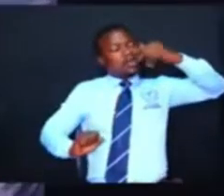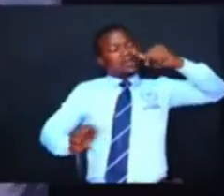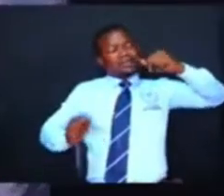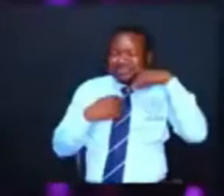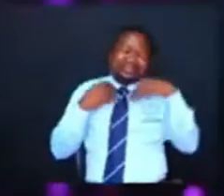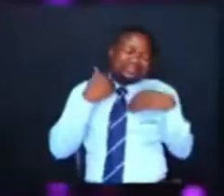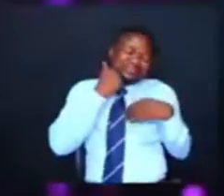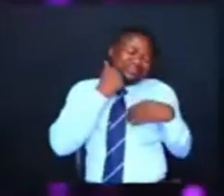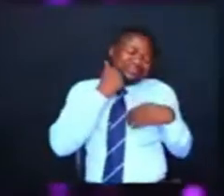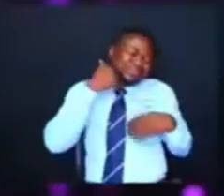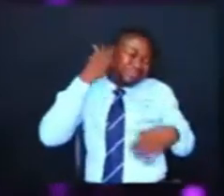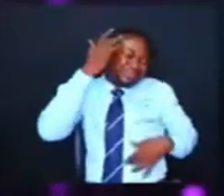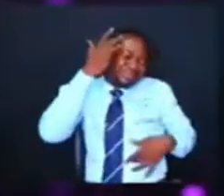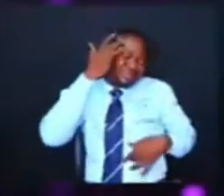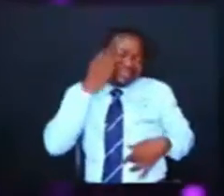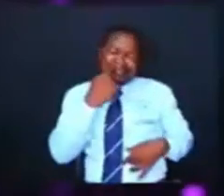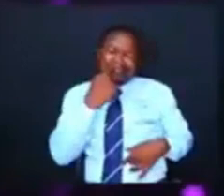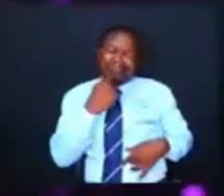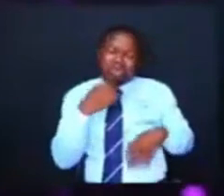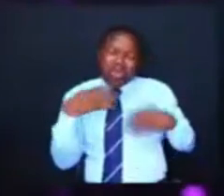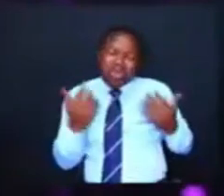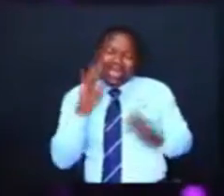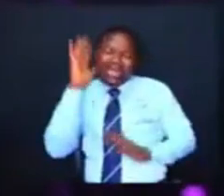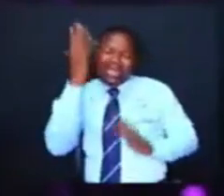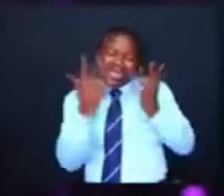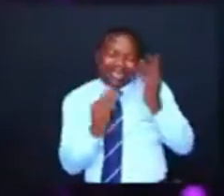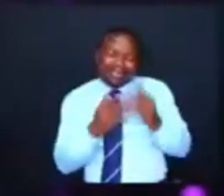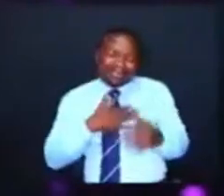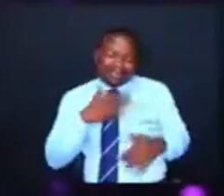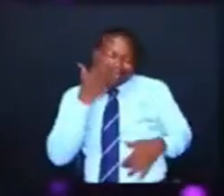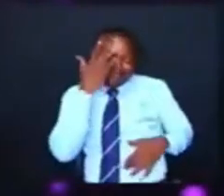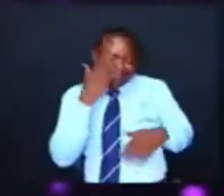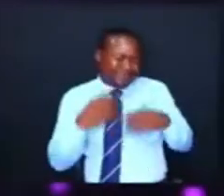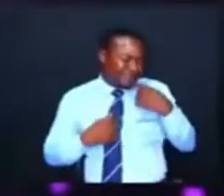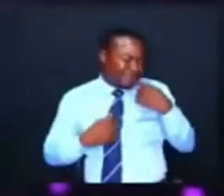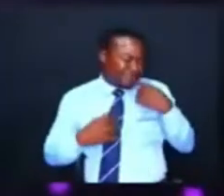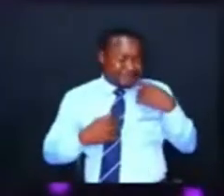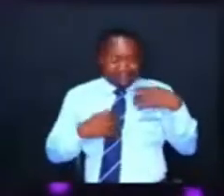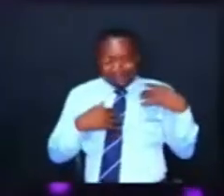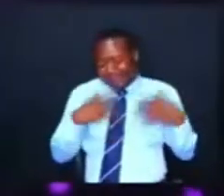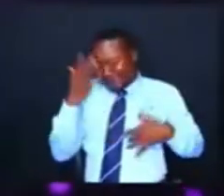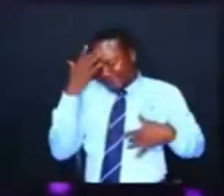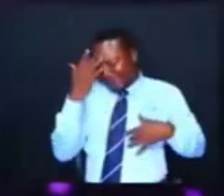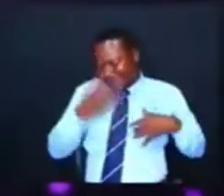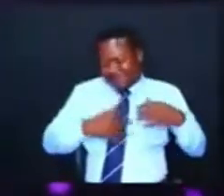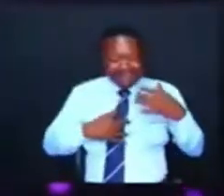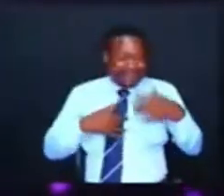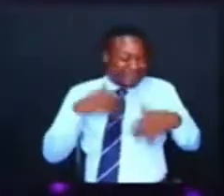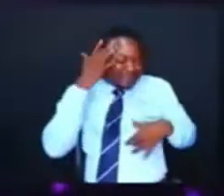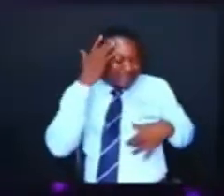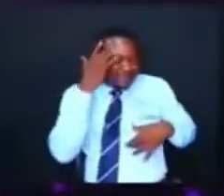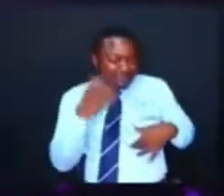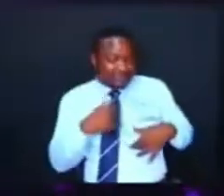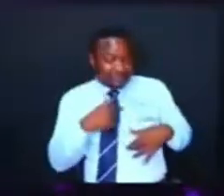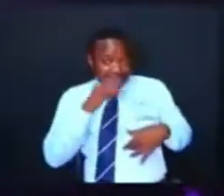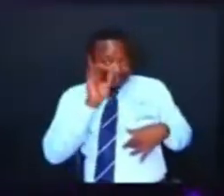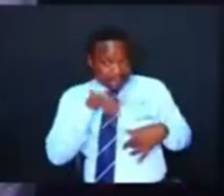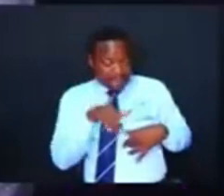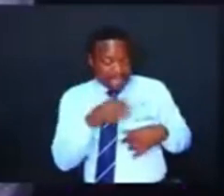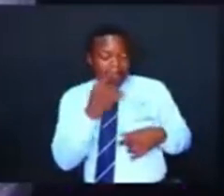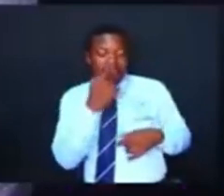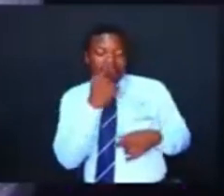like I'm sick. I'm getting sick. See, the mouth is the master of the whole body.